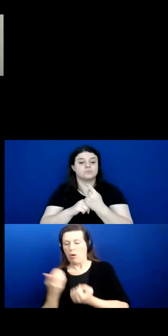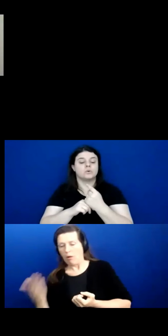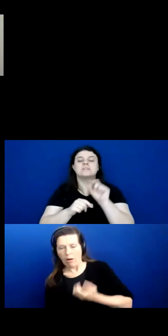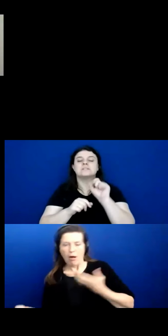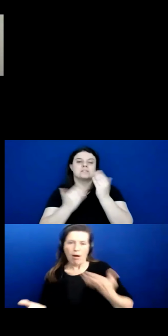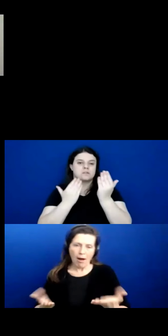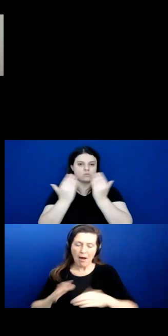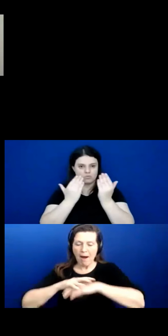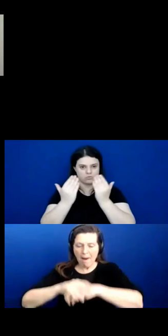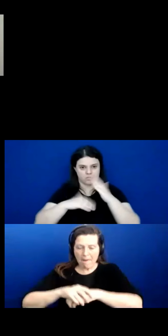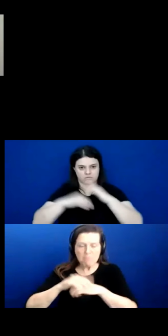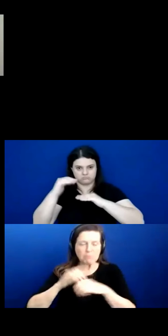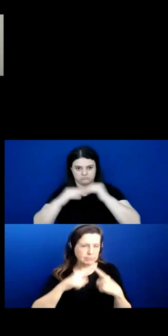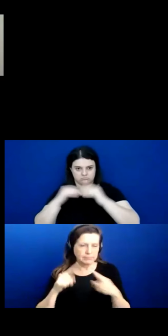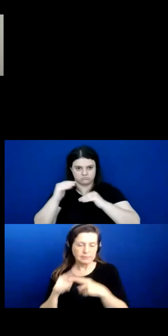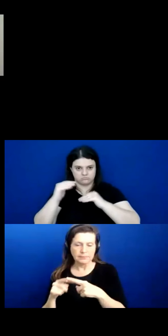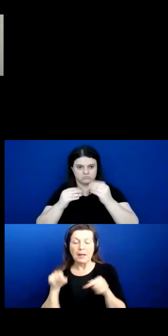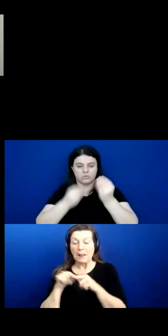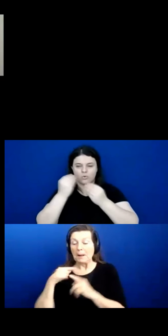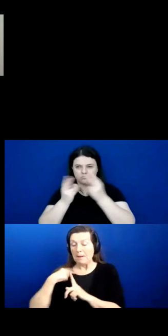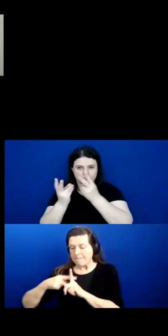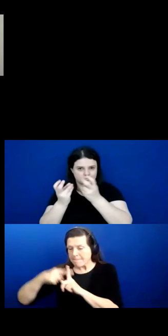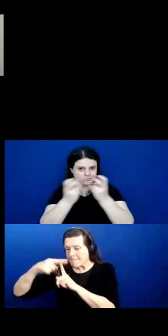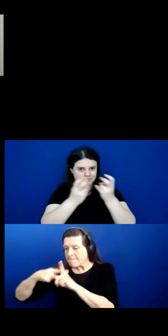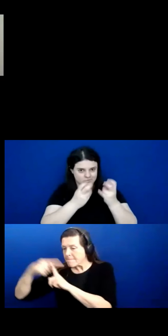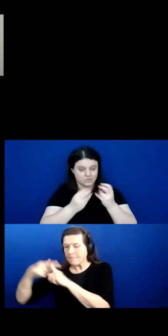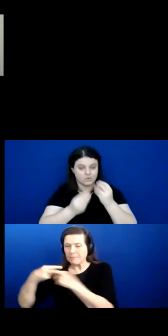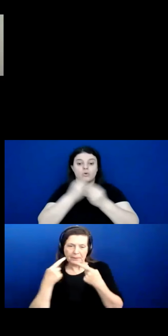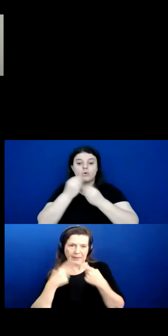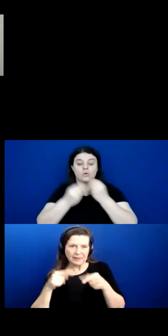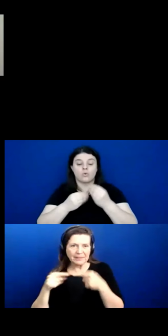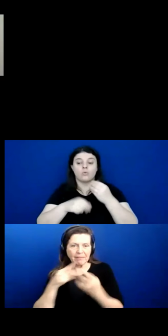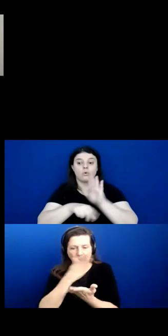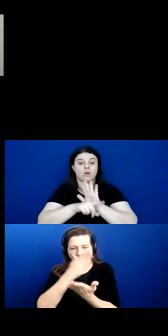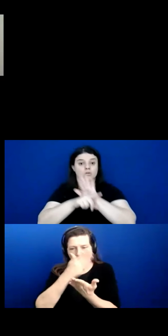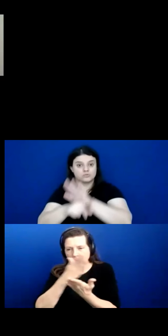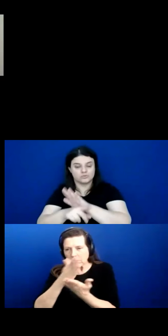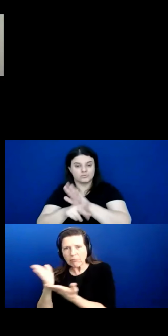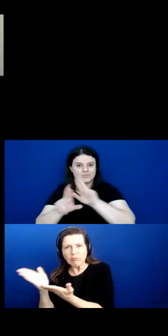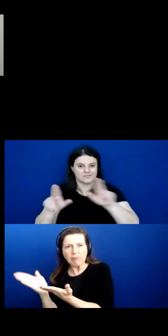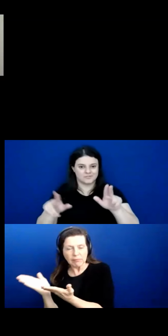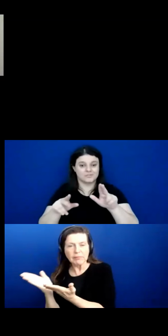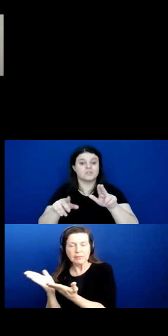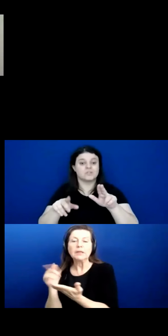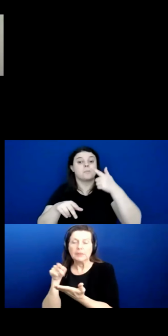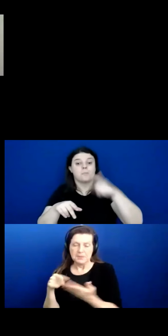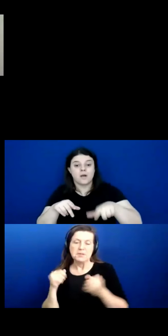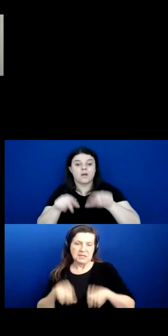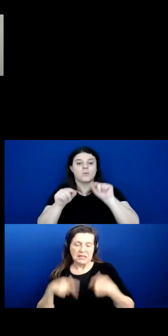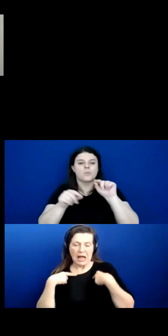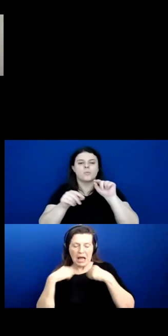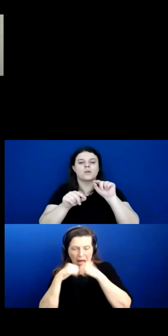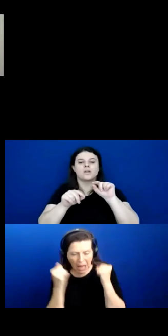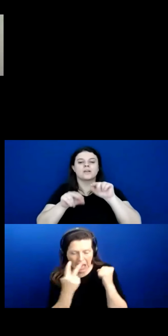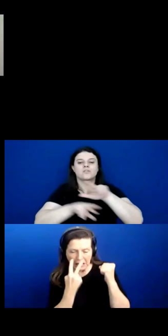social validity ratings with observational effects of the intervention, and this gave us also more insight in the value of